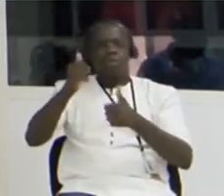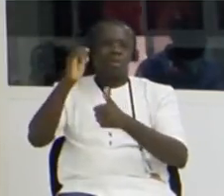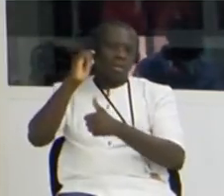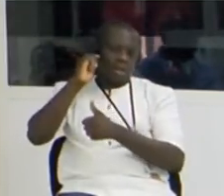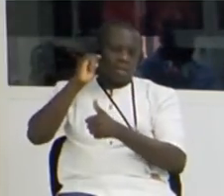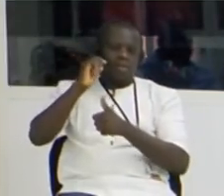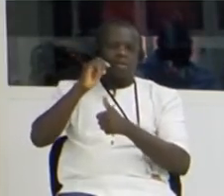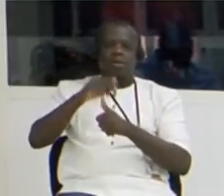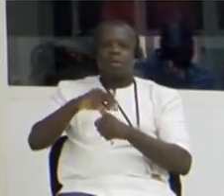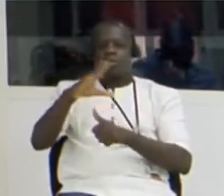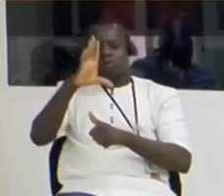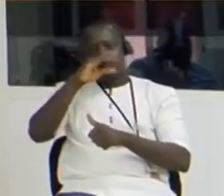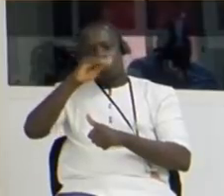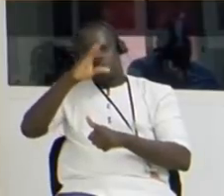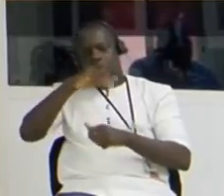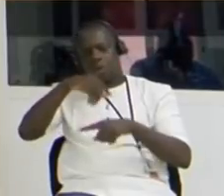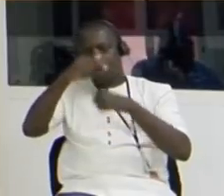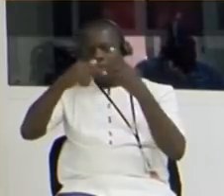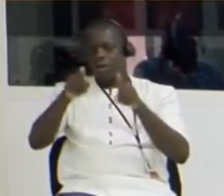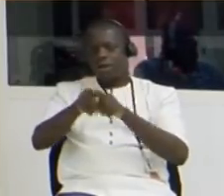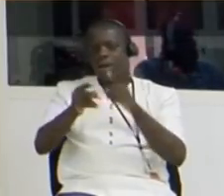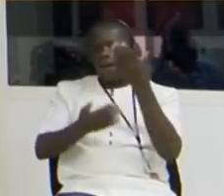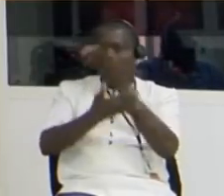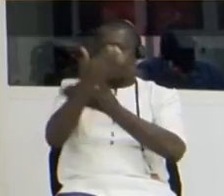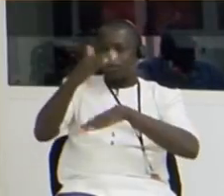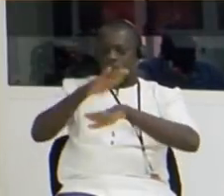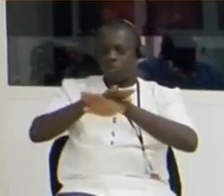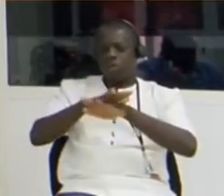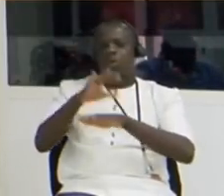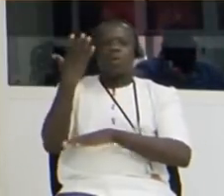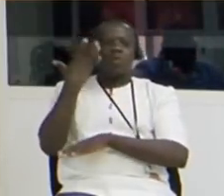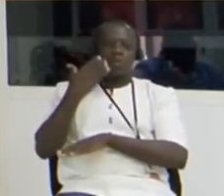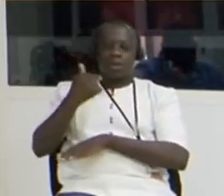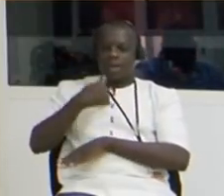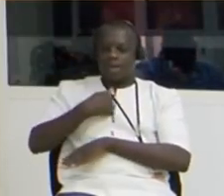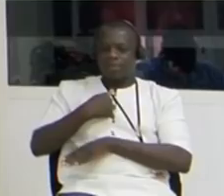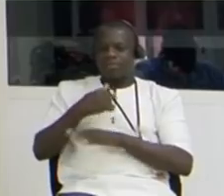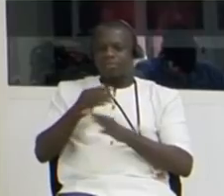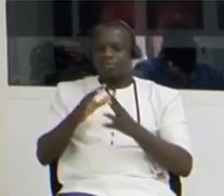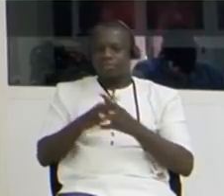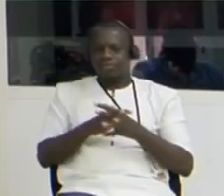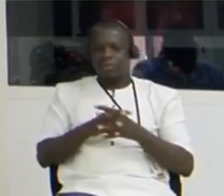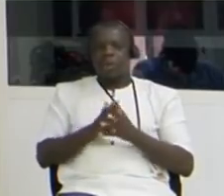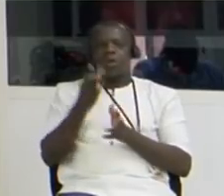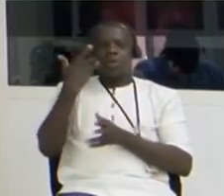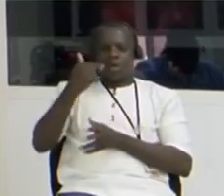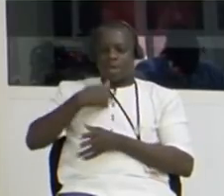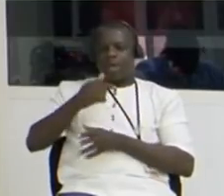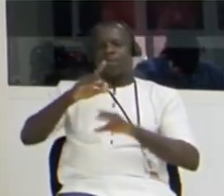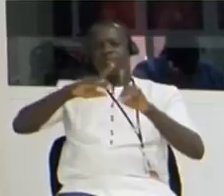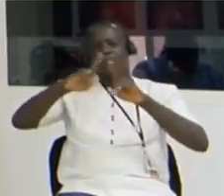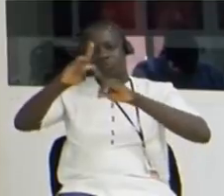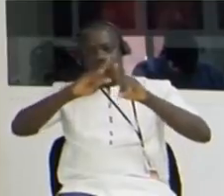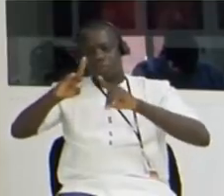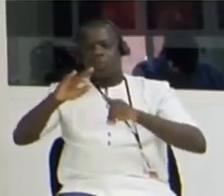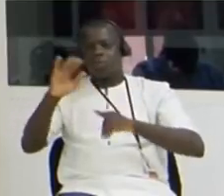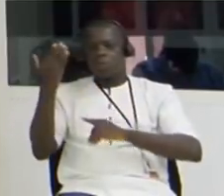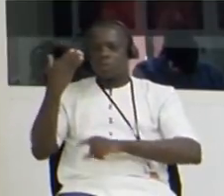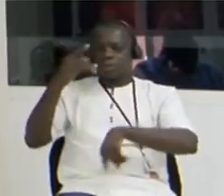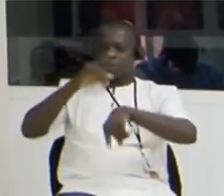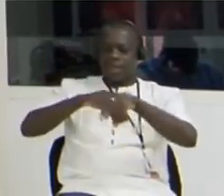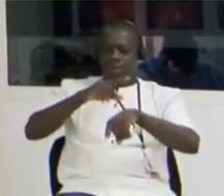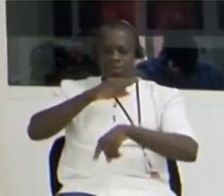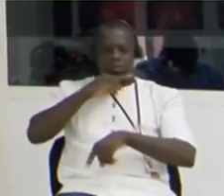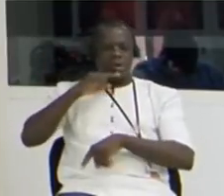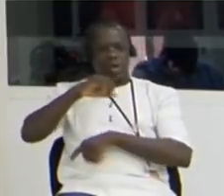about, that I told you about earlier on. So when I had a discussion, that was the time the mom